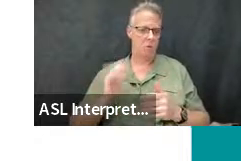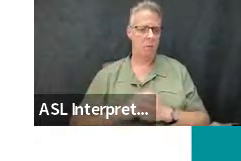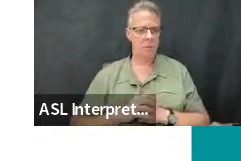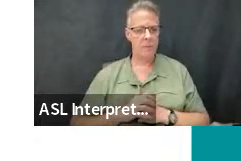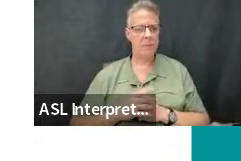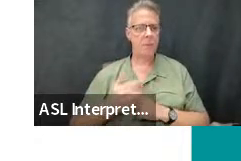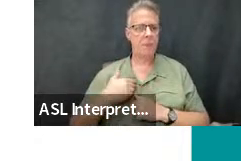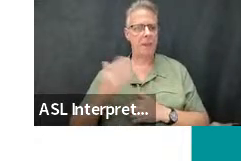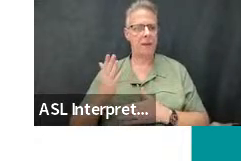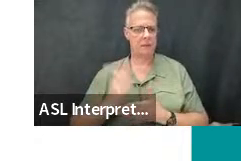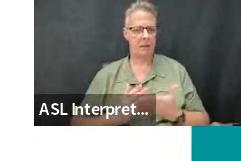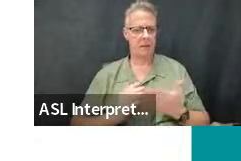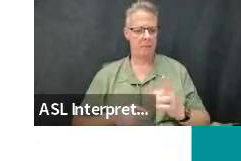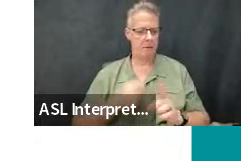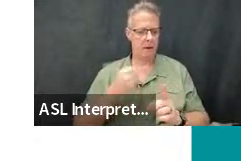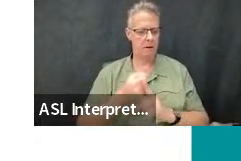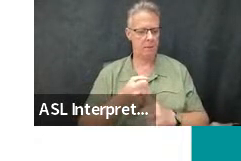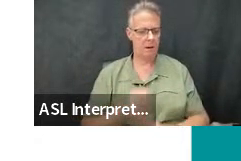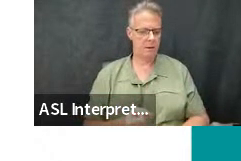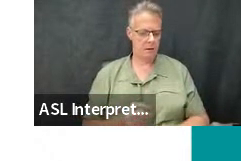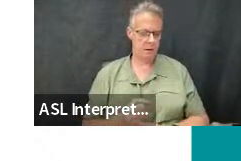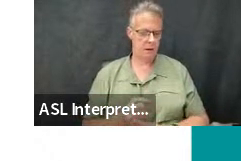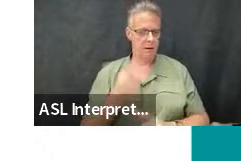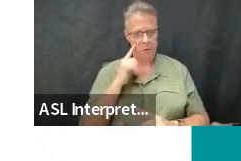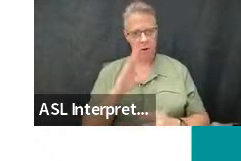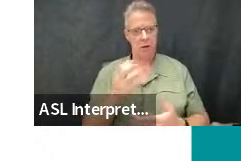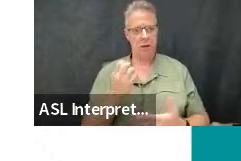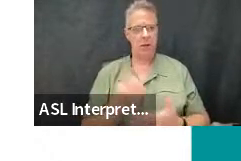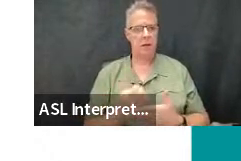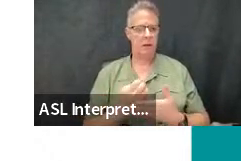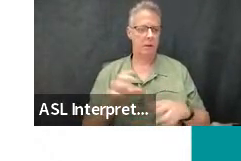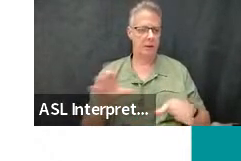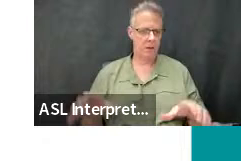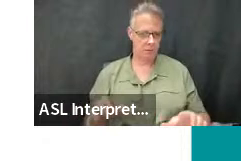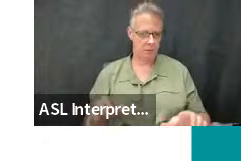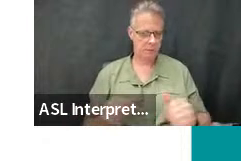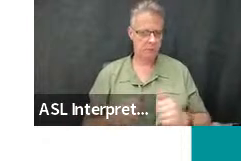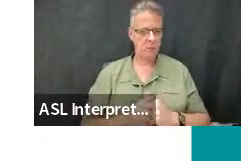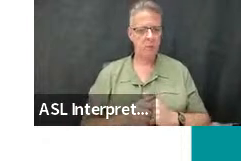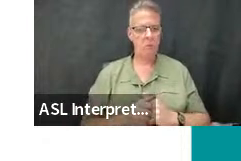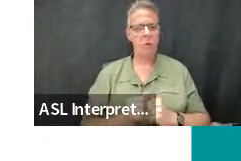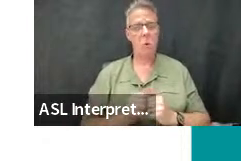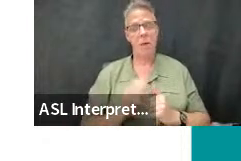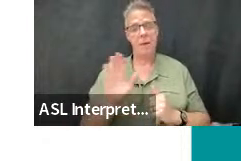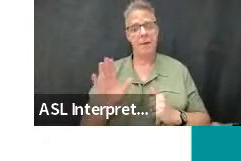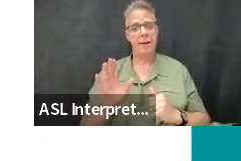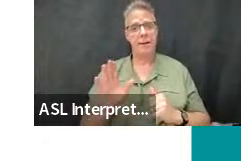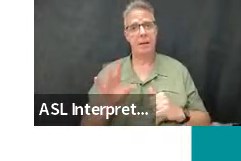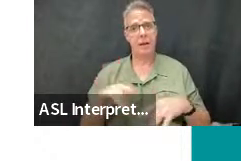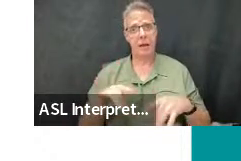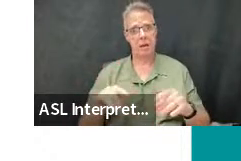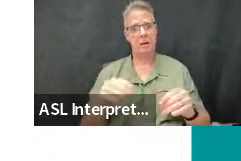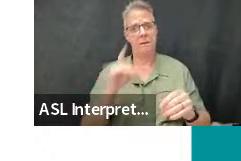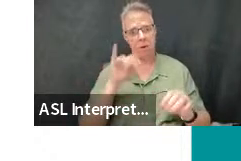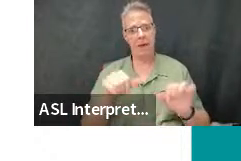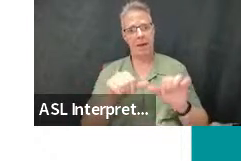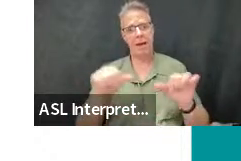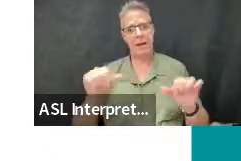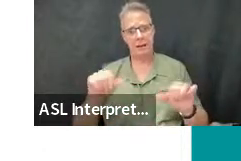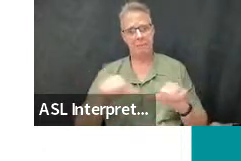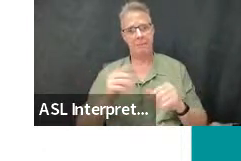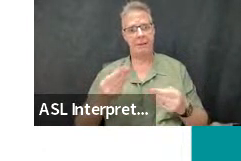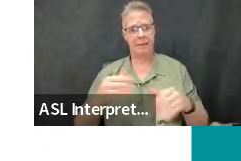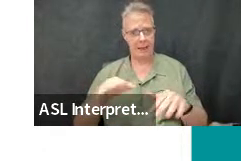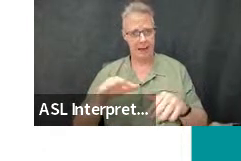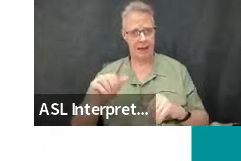There are some impacts to the economic activity with the acquisition of acreage. It does mean that we are